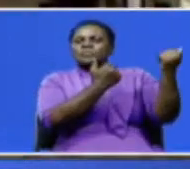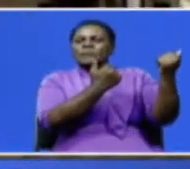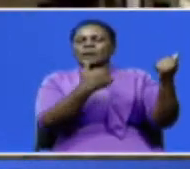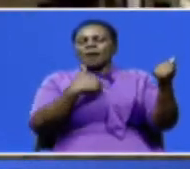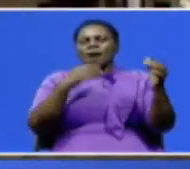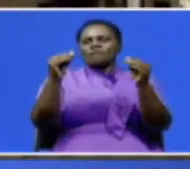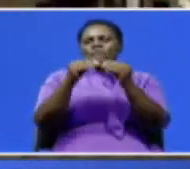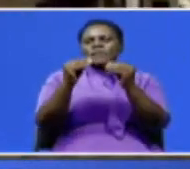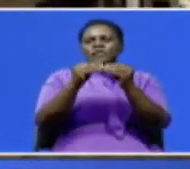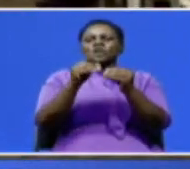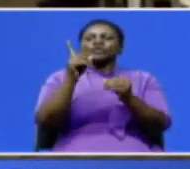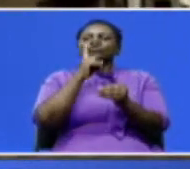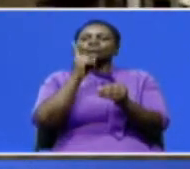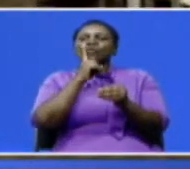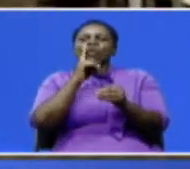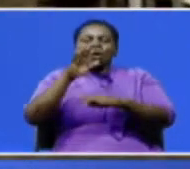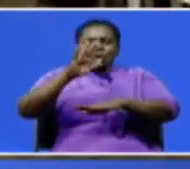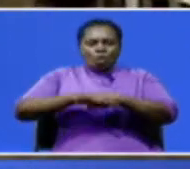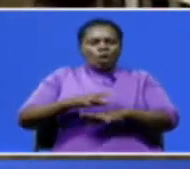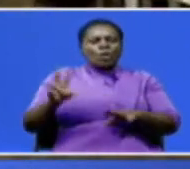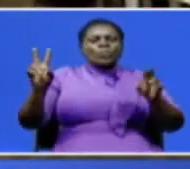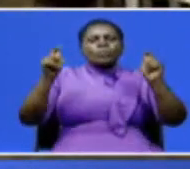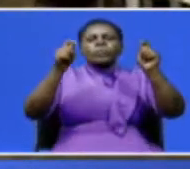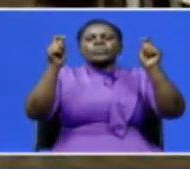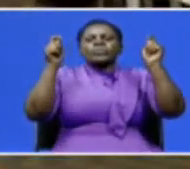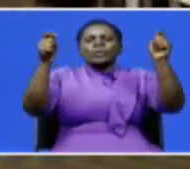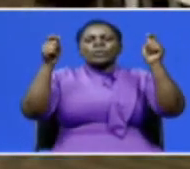hold a meeting tomorrow regarding the strike.